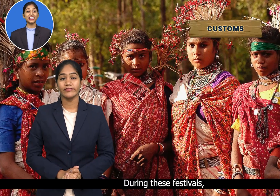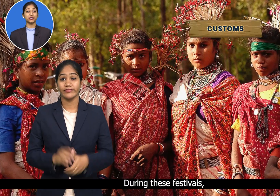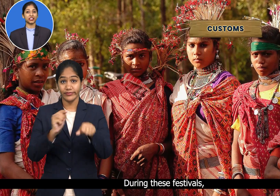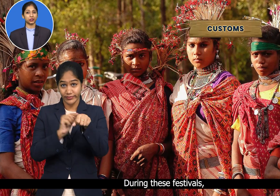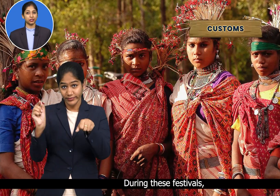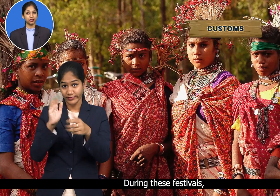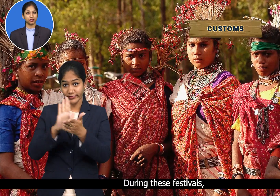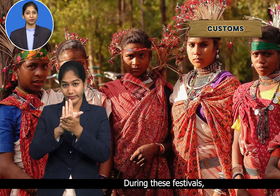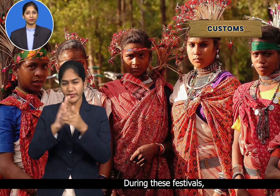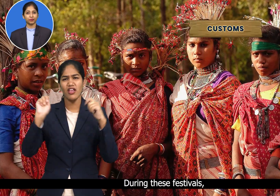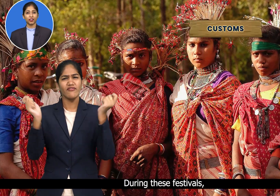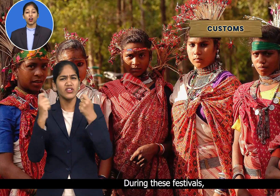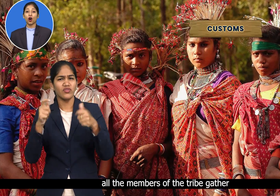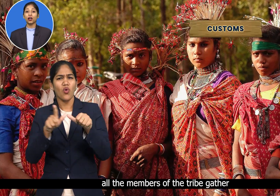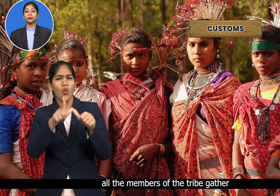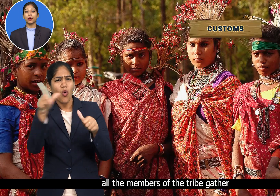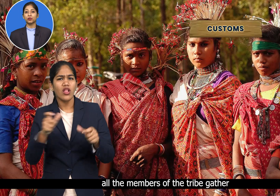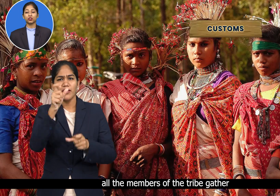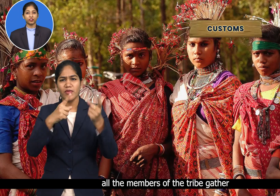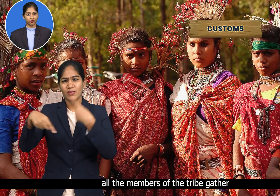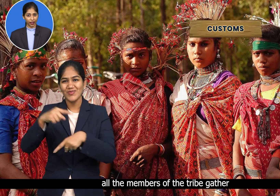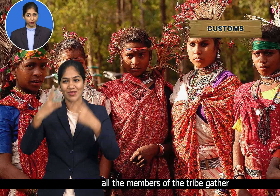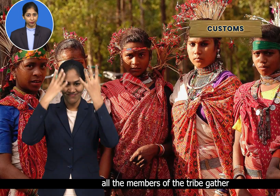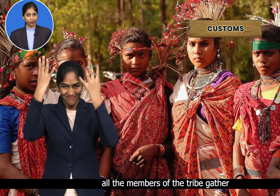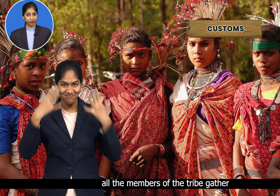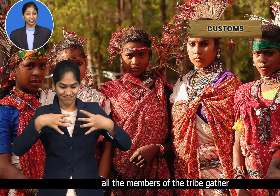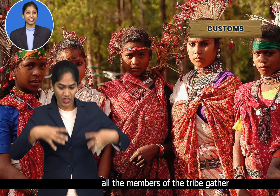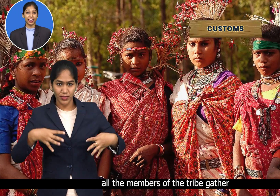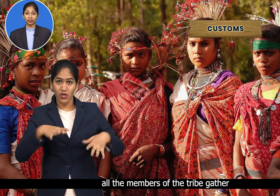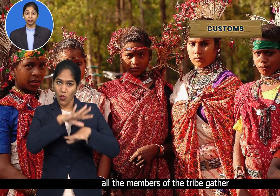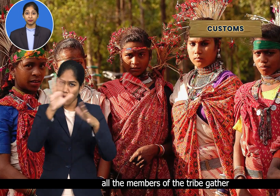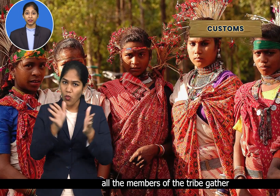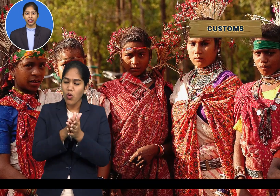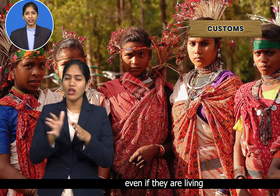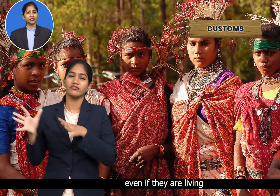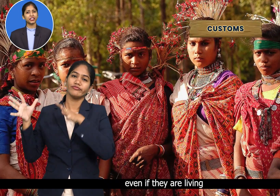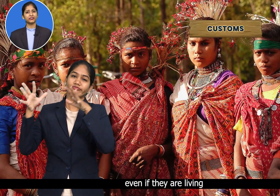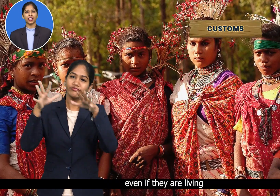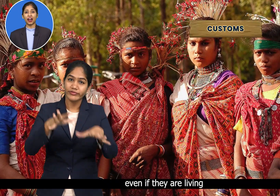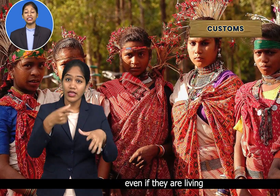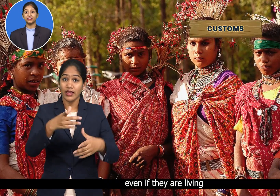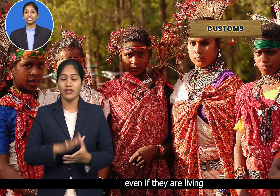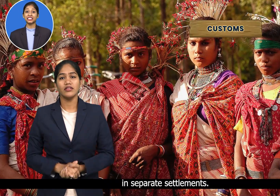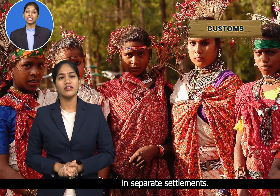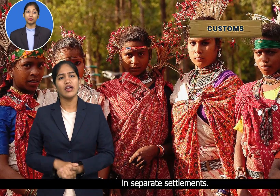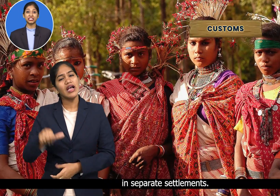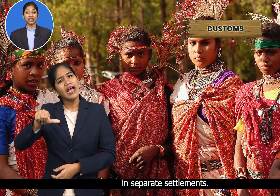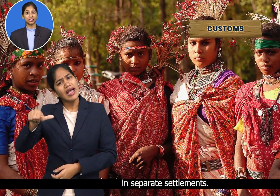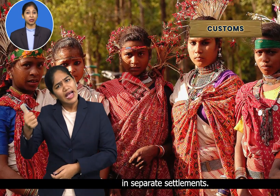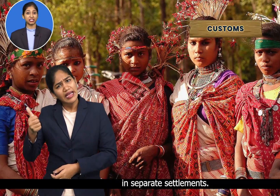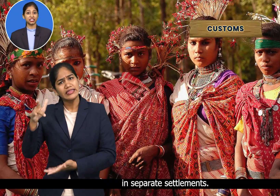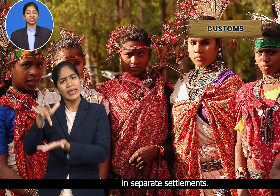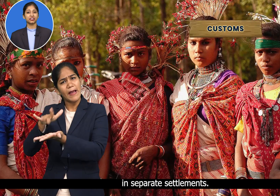During these festivals, all the members of the tribe gather even if they are living in